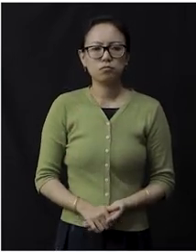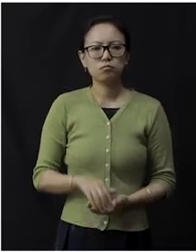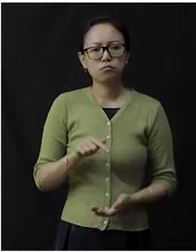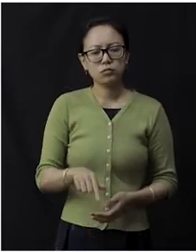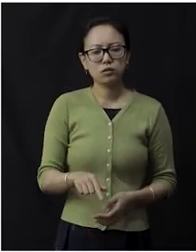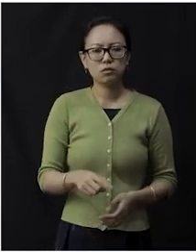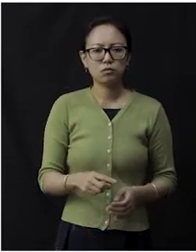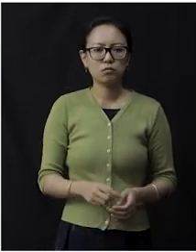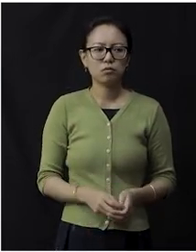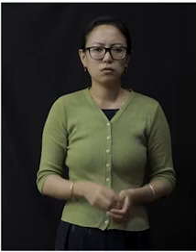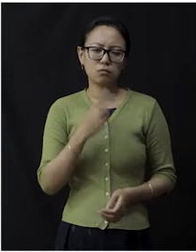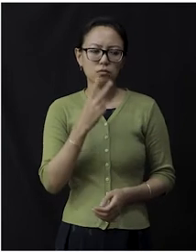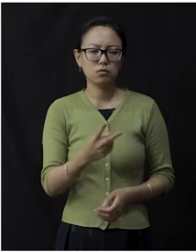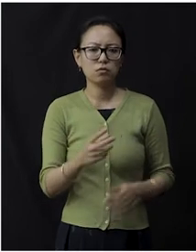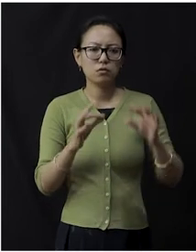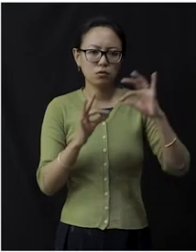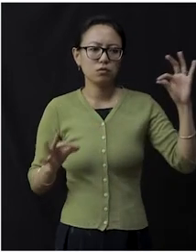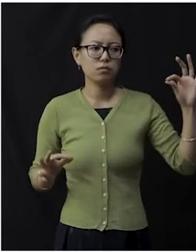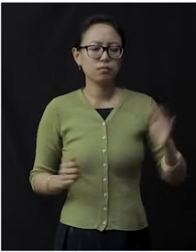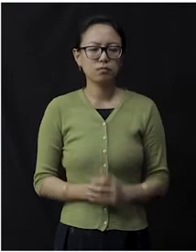the story all about today.